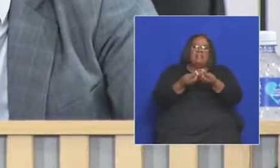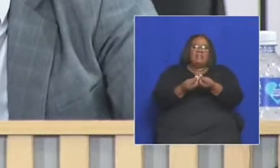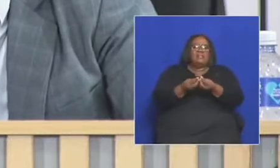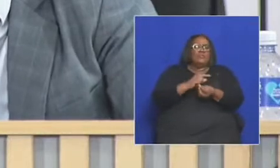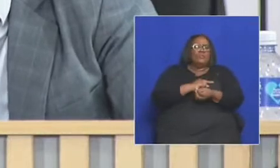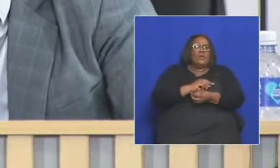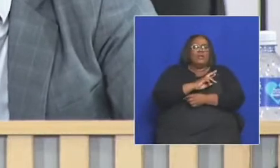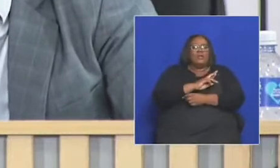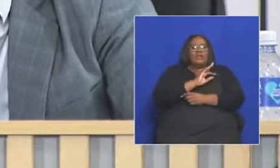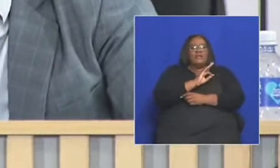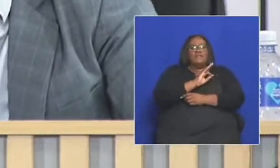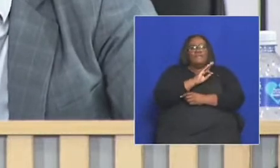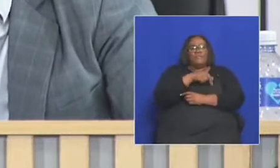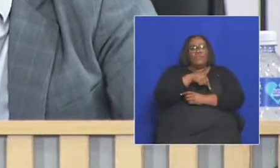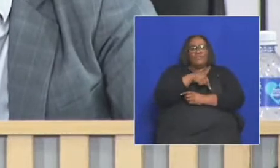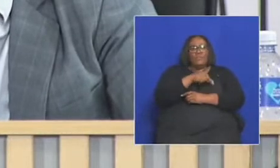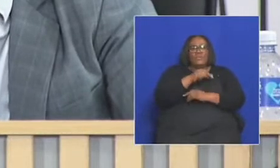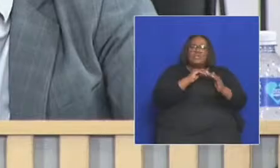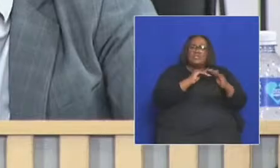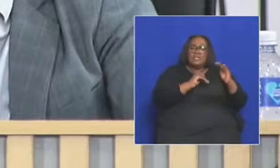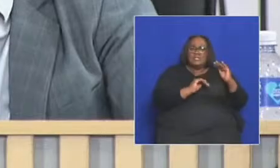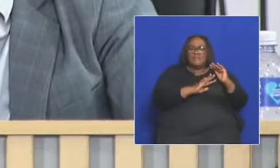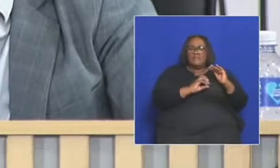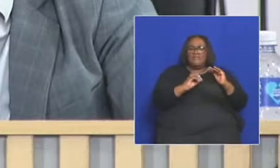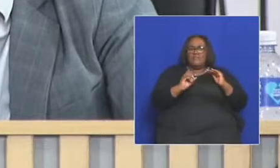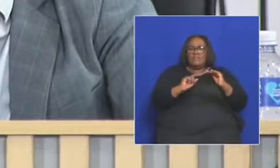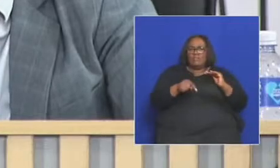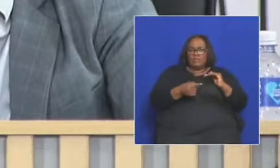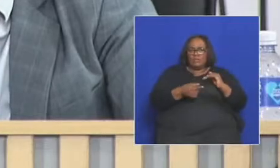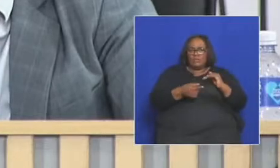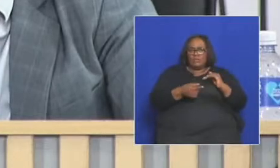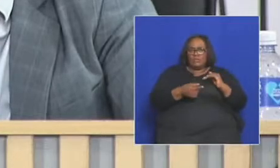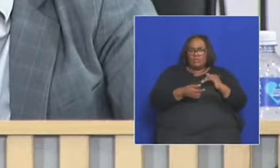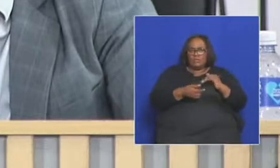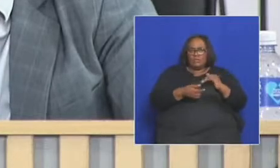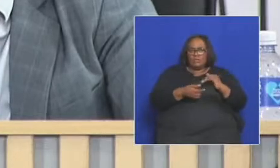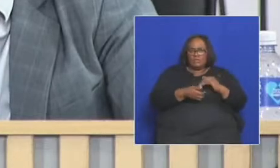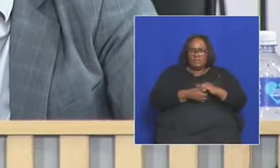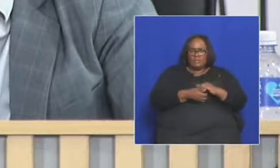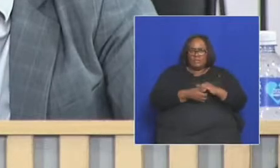because they less than 5,000. Okay, so... Can we just